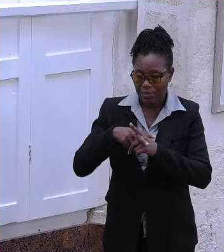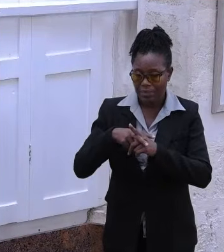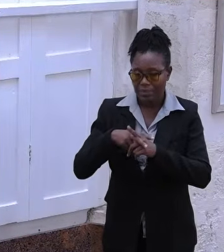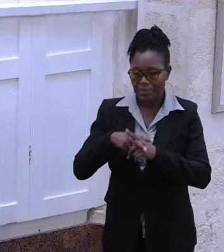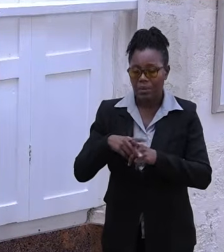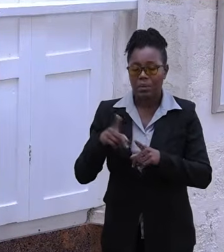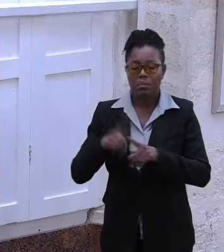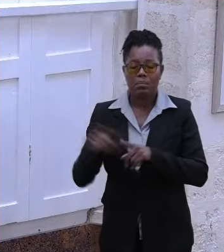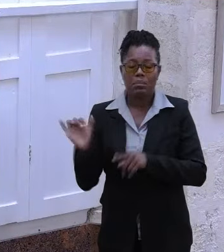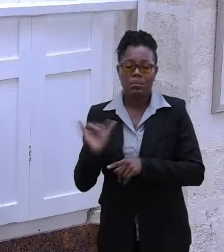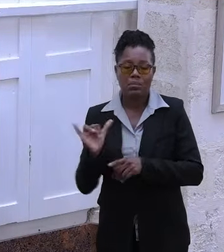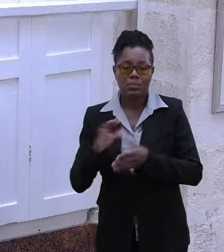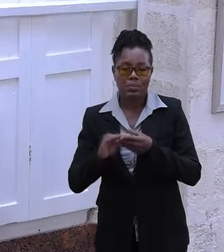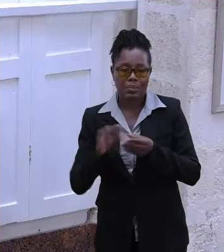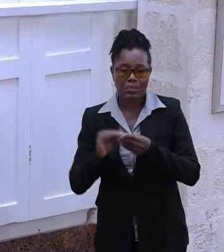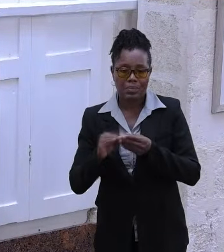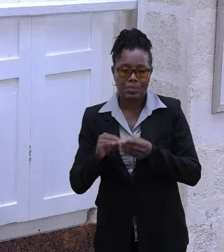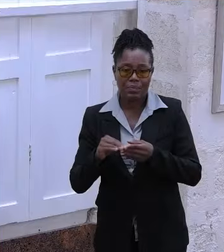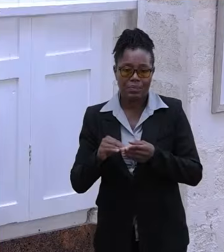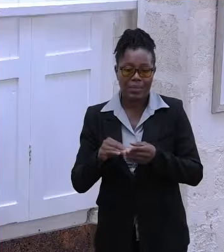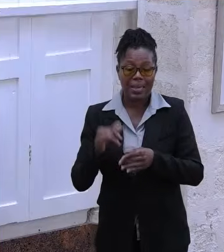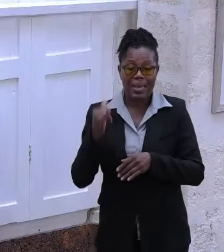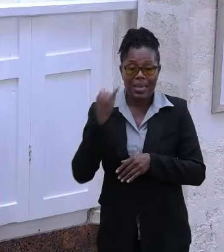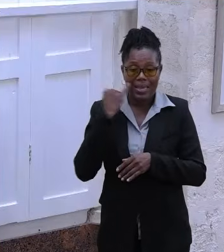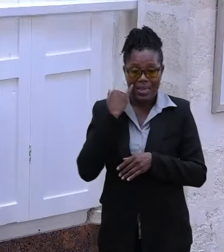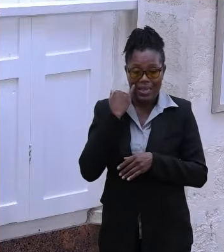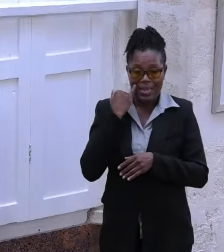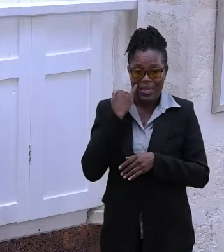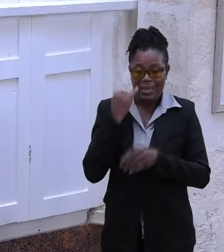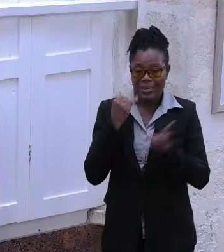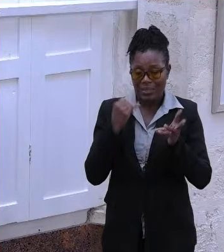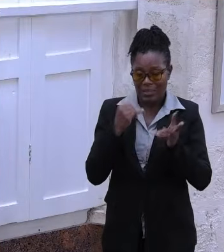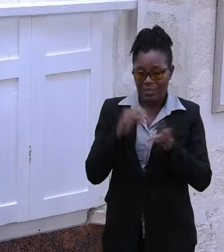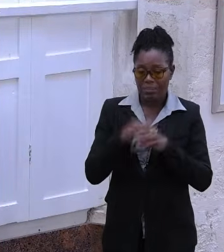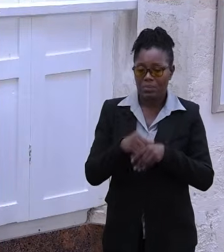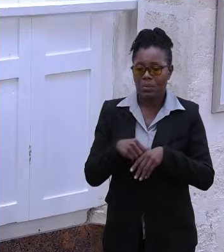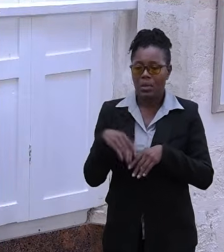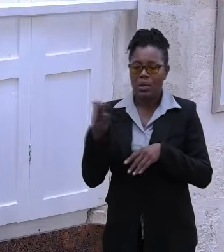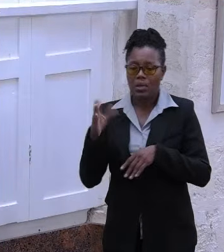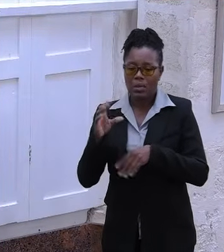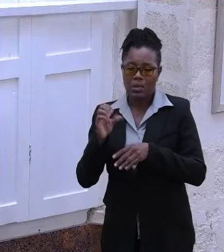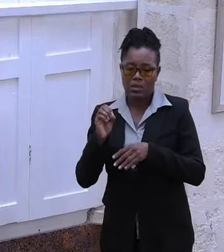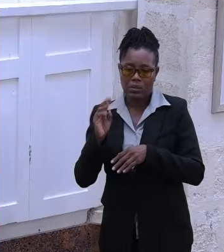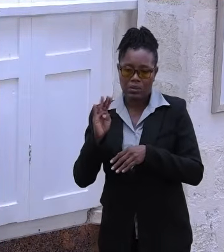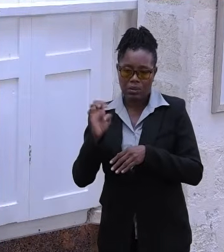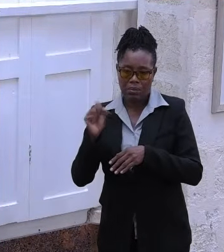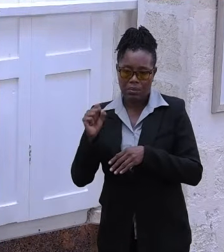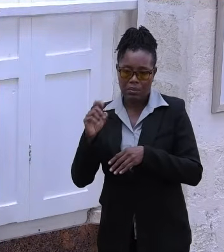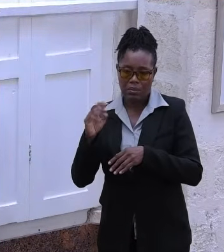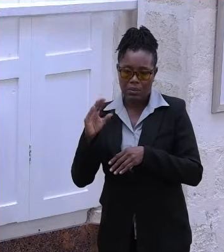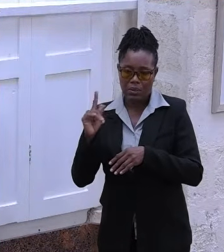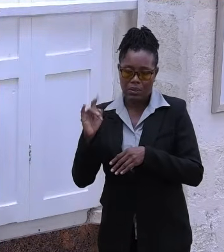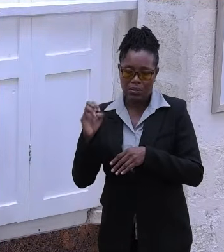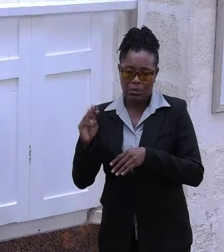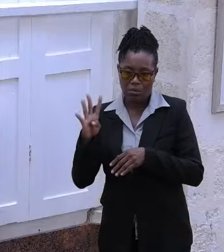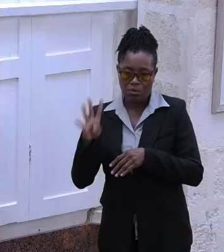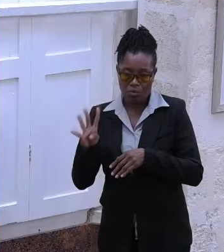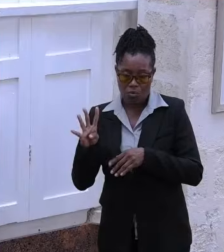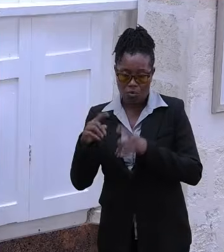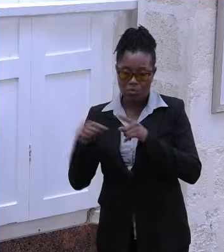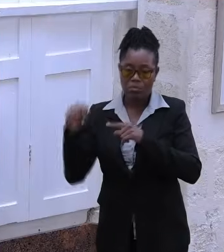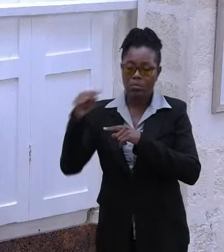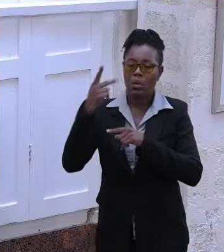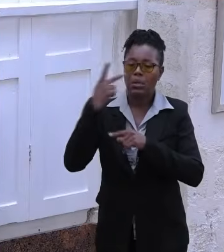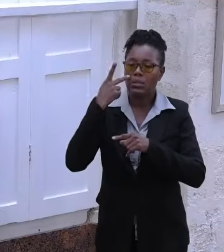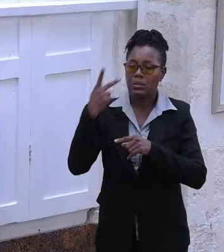it also says in 6, subject to subsection 4. If you go to subsection 4, you will see exactly the points that we